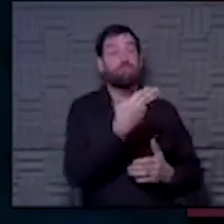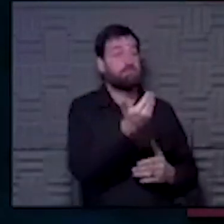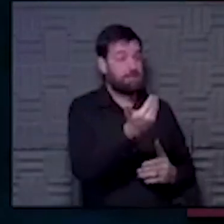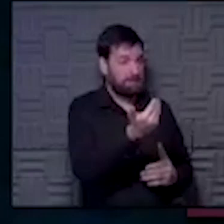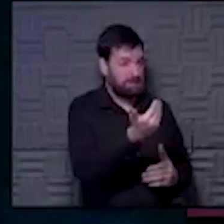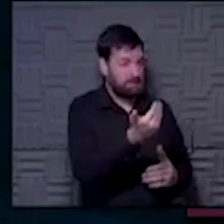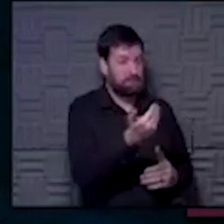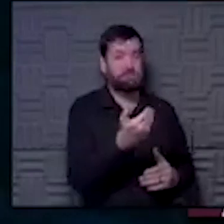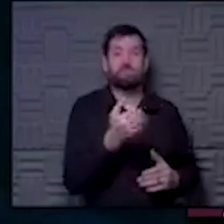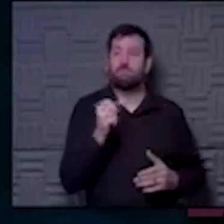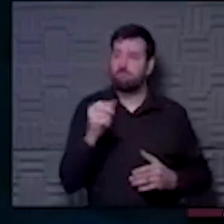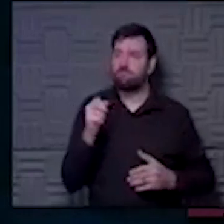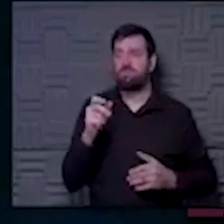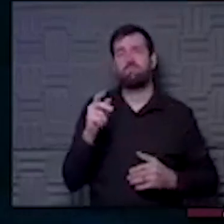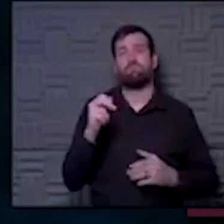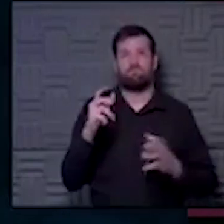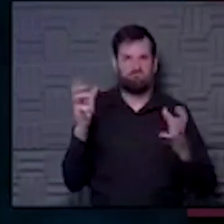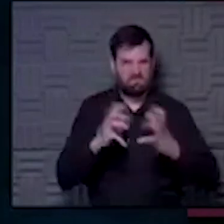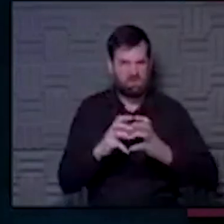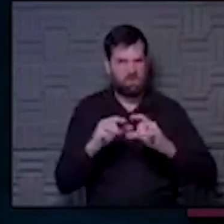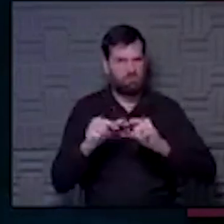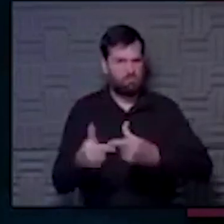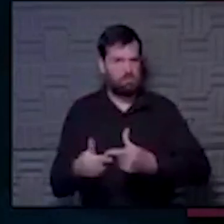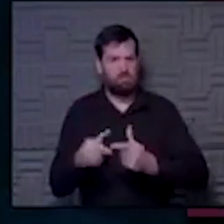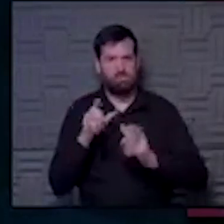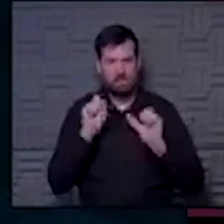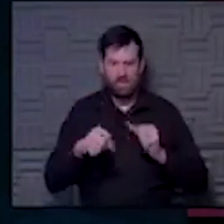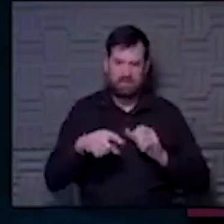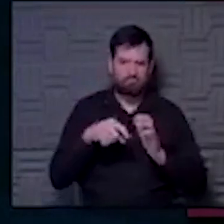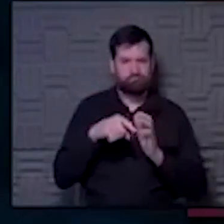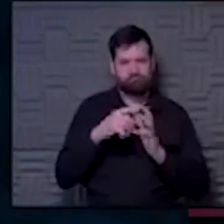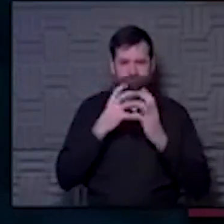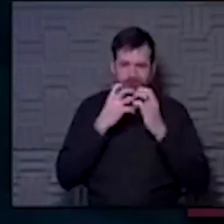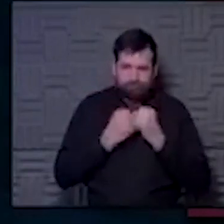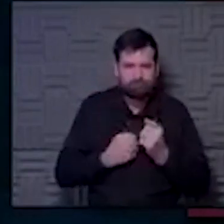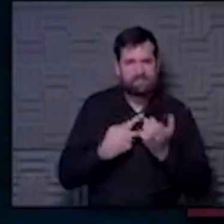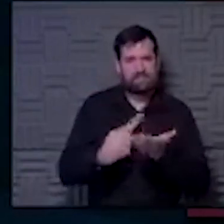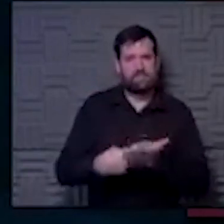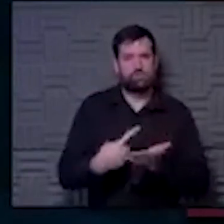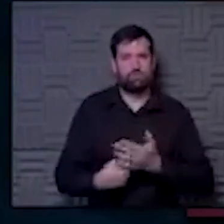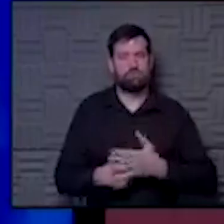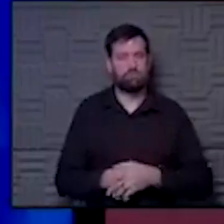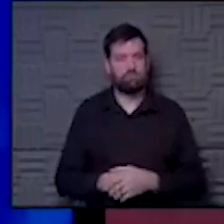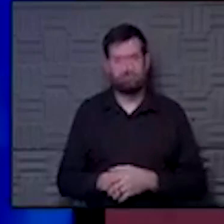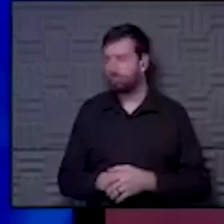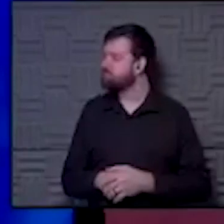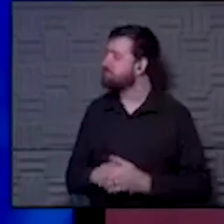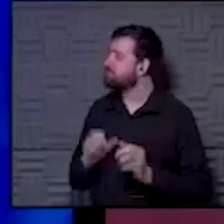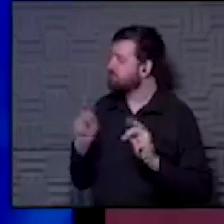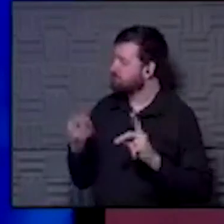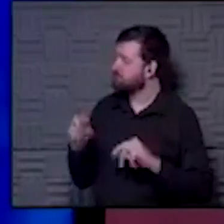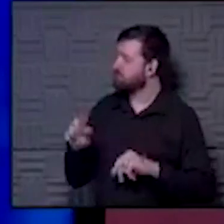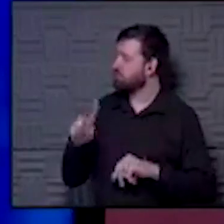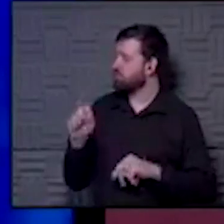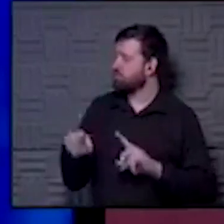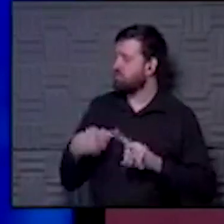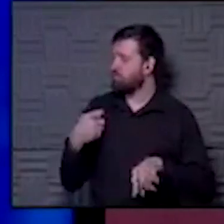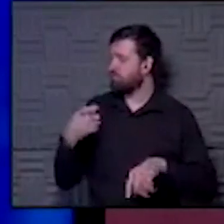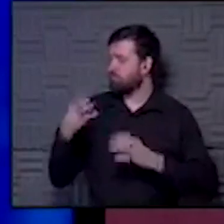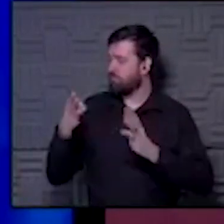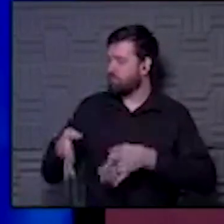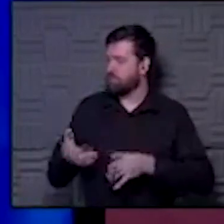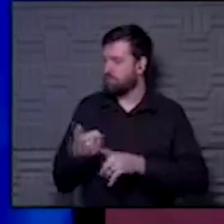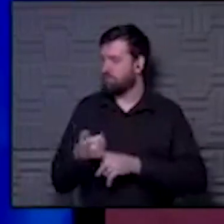15, okay. So it's a small group. You really can have a meaningful discussion like that. That's awesome. All right. Okay, there's a question from a person